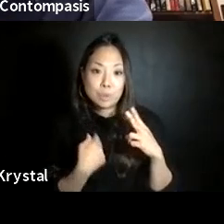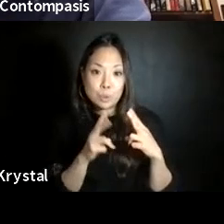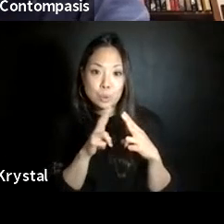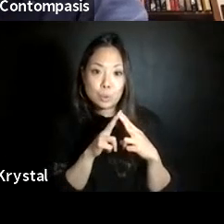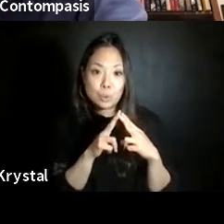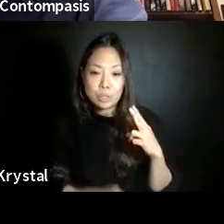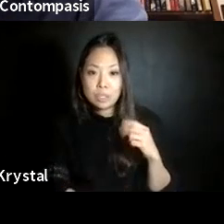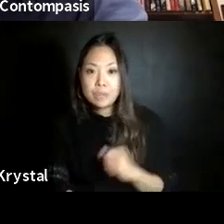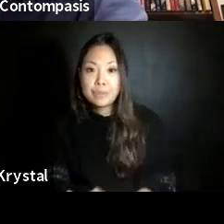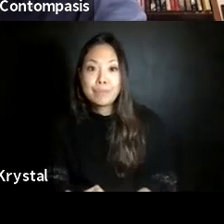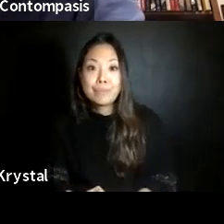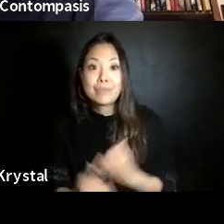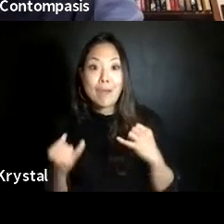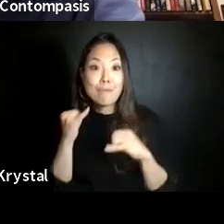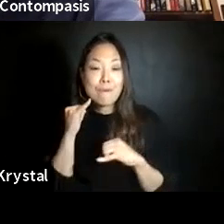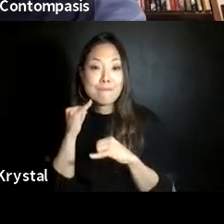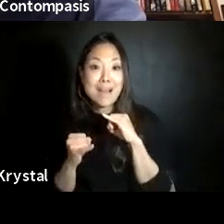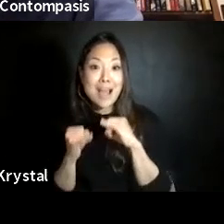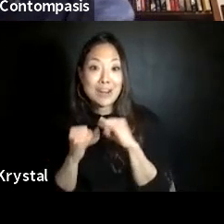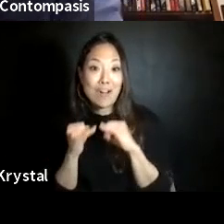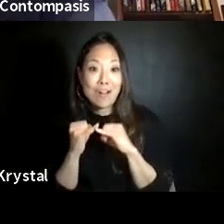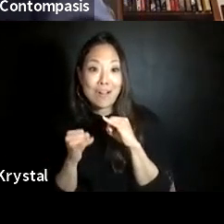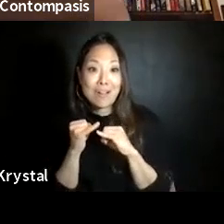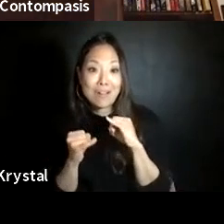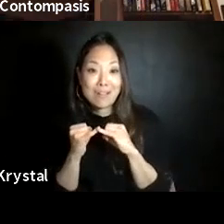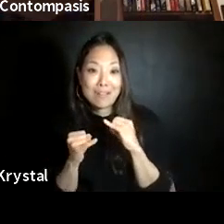Now, for the final slot for